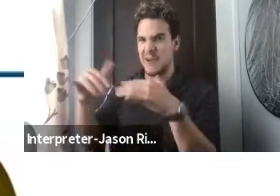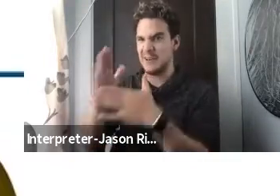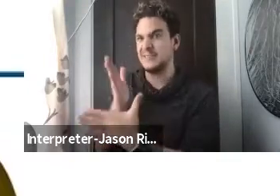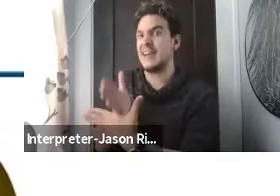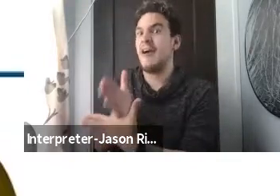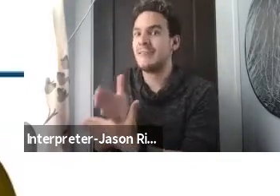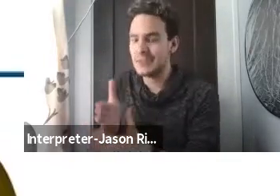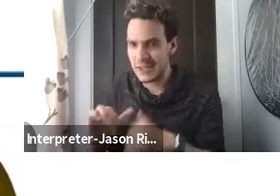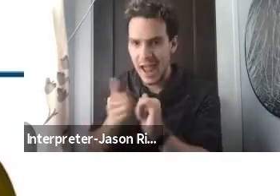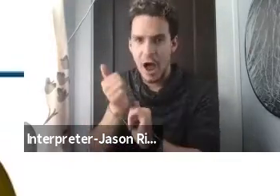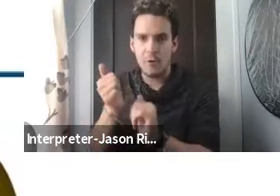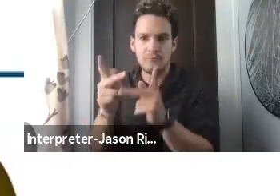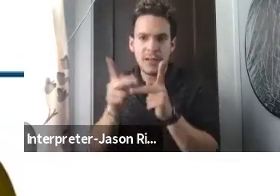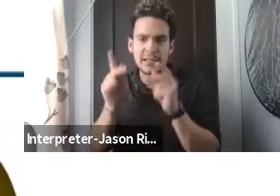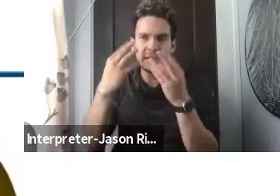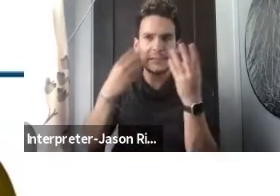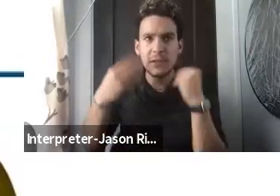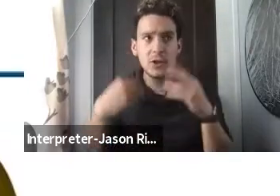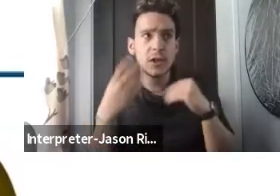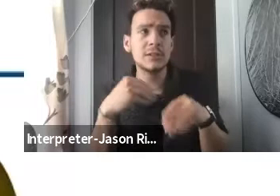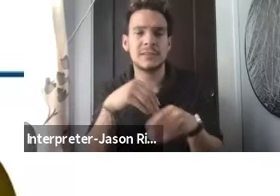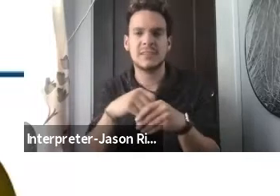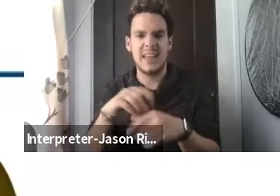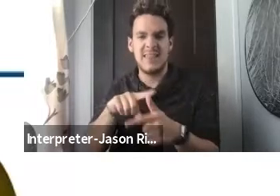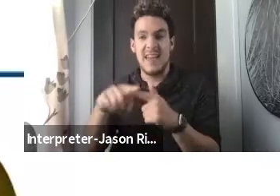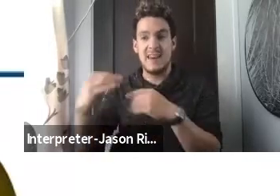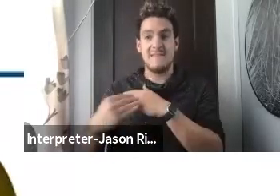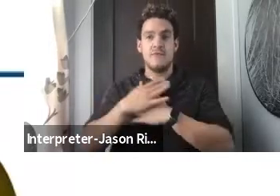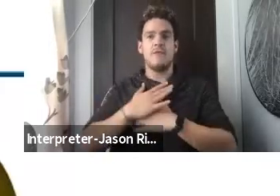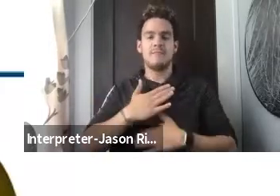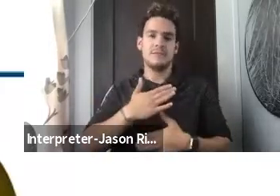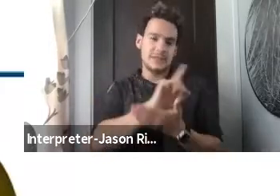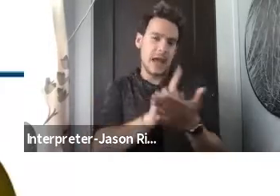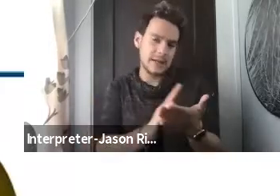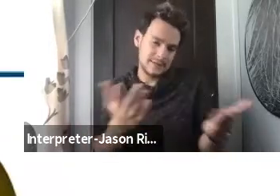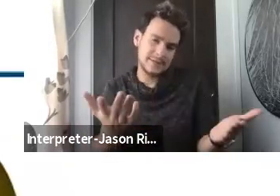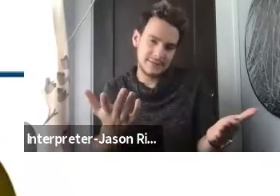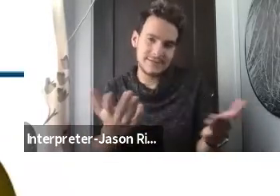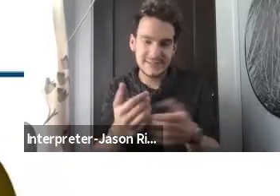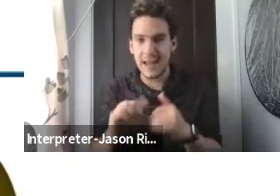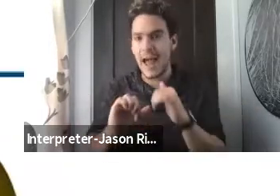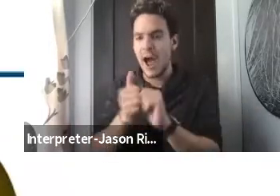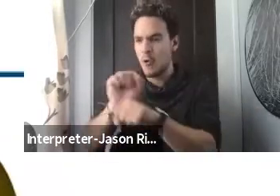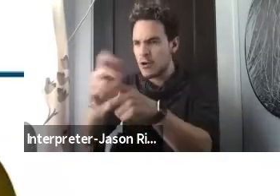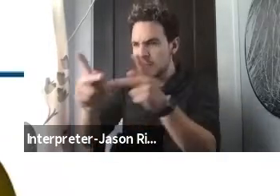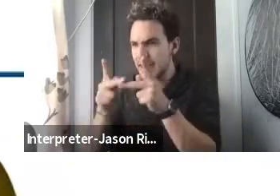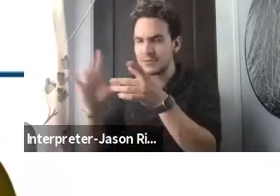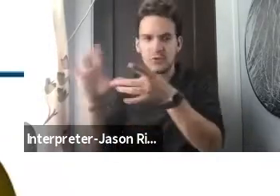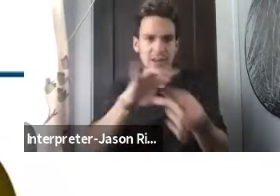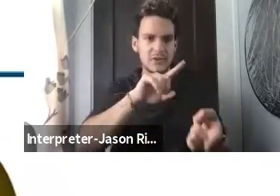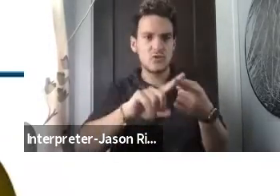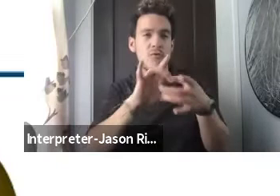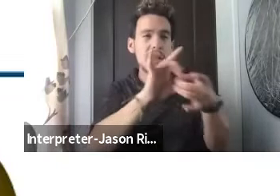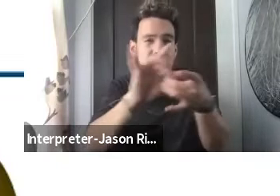psychology and how space is experienced, which should then inform design. So how workspace is related to